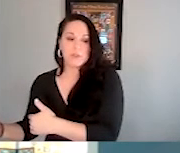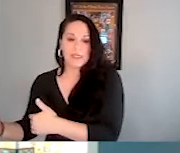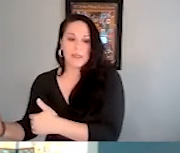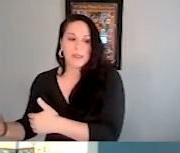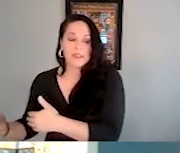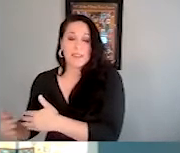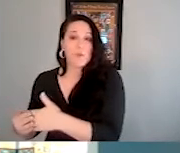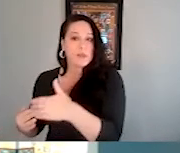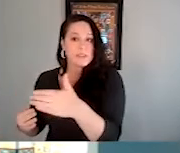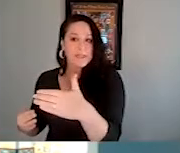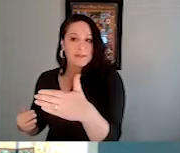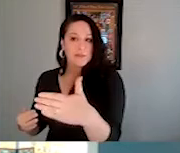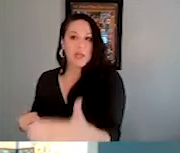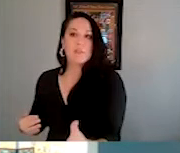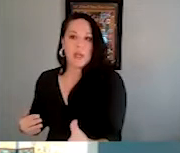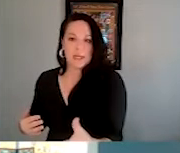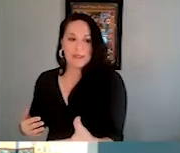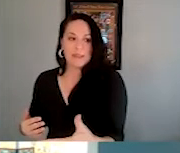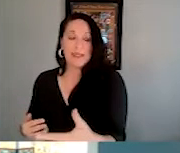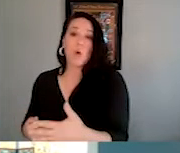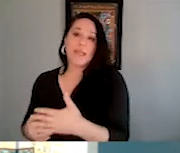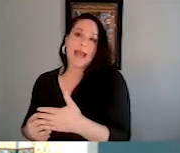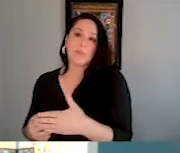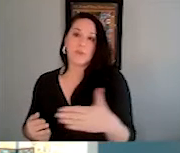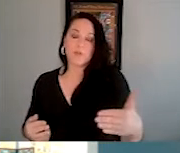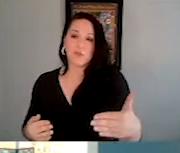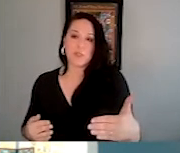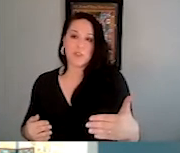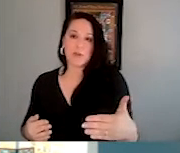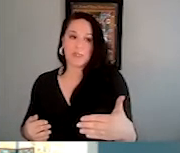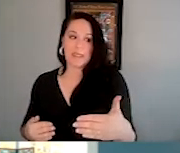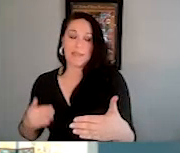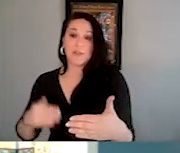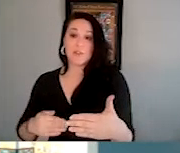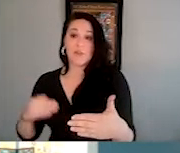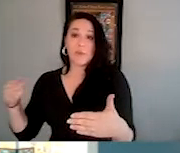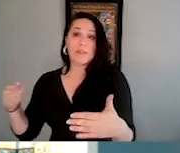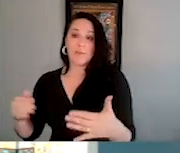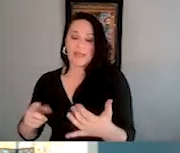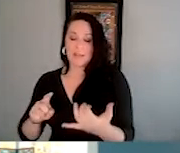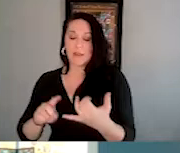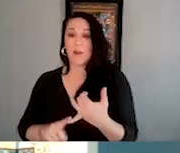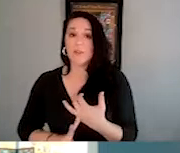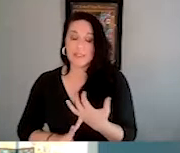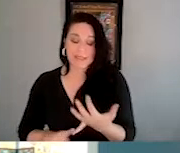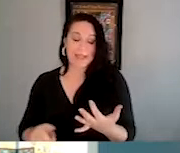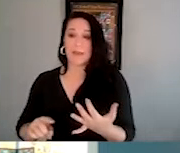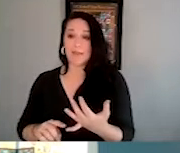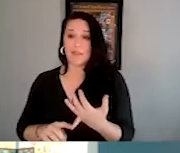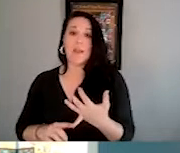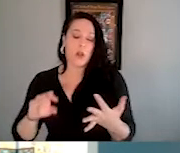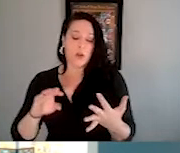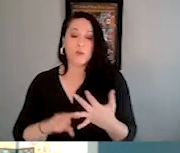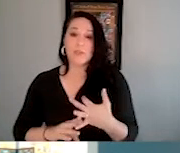people were using. Because even when our state jumped on it, they only asked prescription drugs generally. And the survey we developed asked, are you using